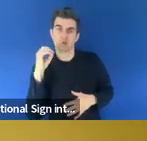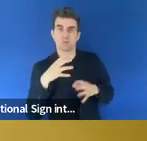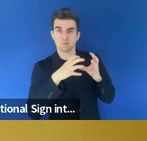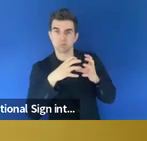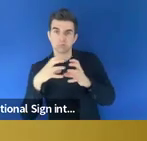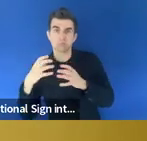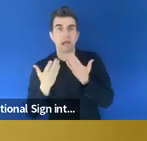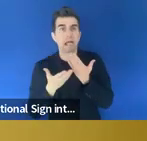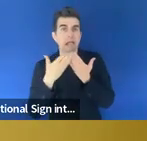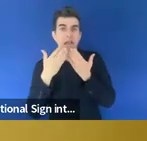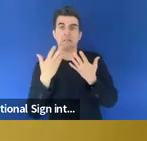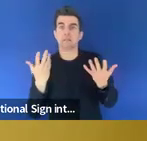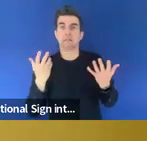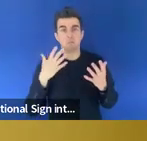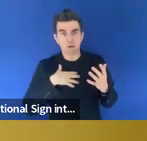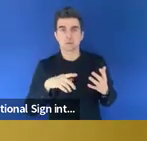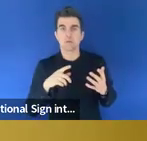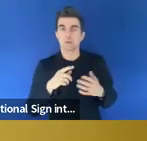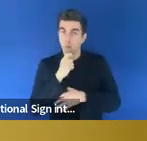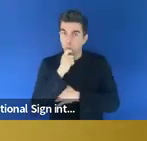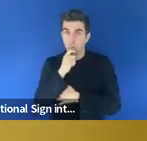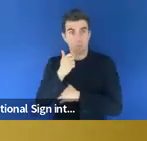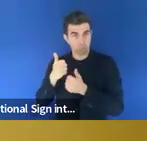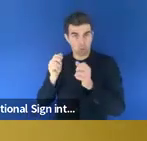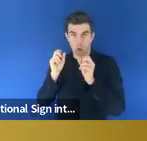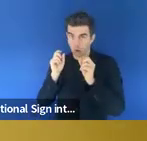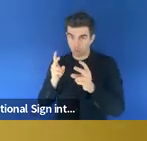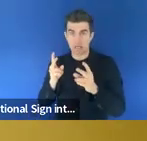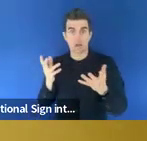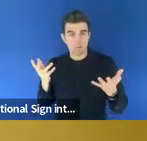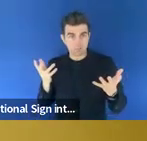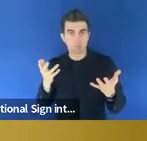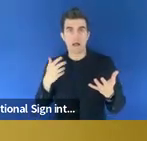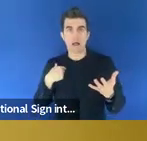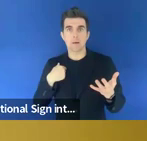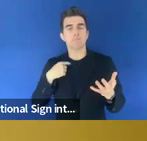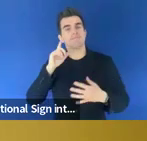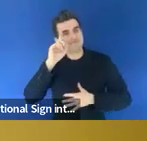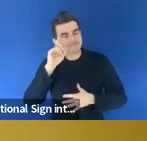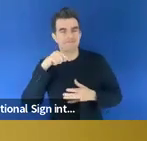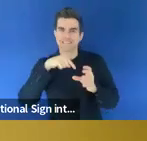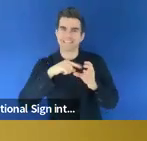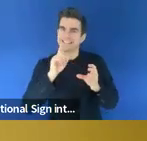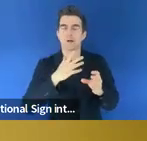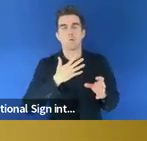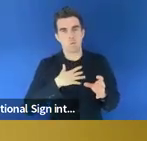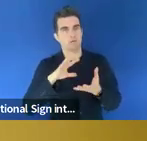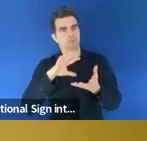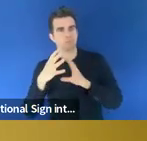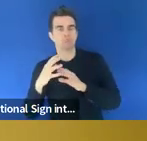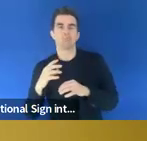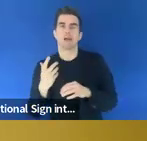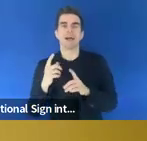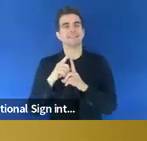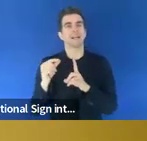product, but a digital, an online product. Okay. It might be impossible to do that. And if it is, you just say, hey, look, I'm sorry, it's